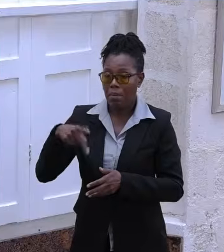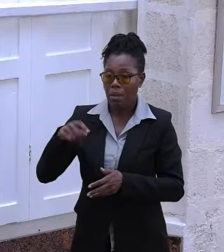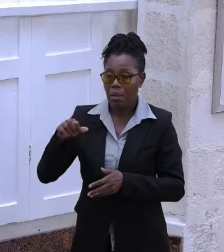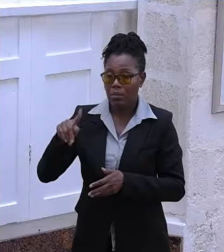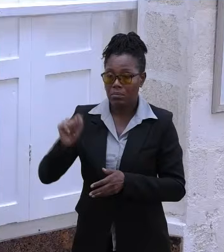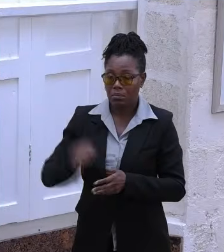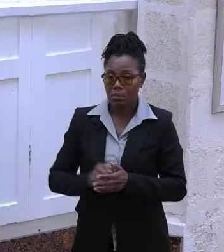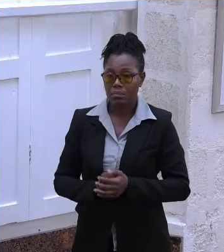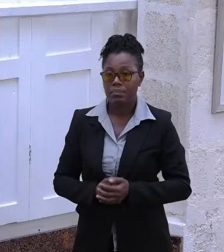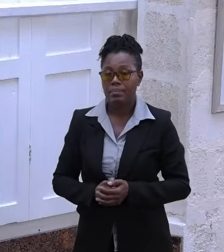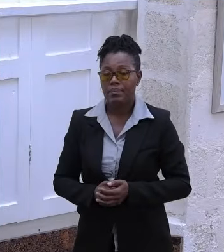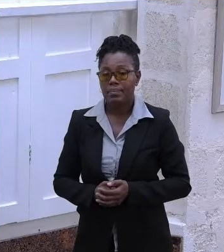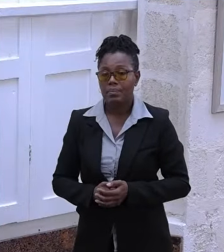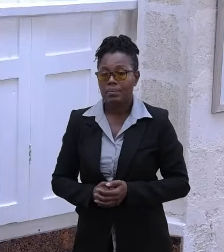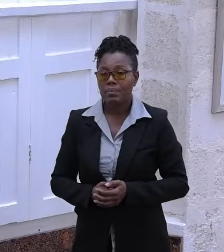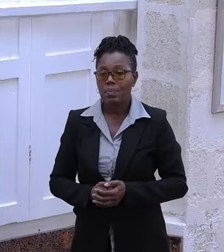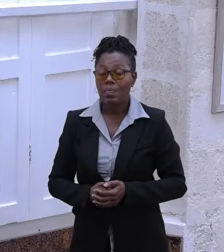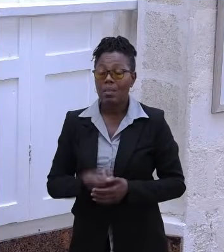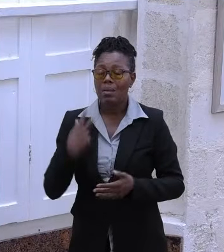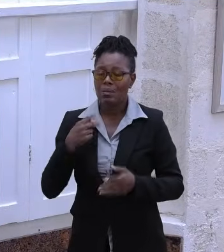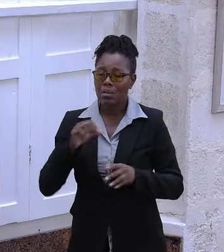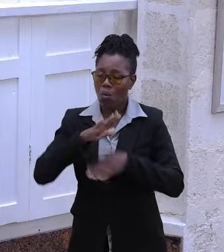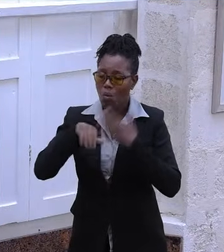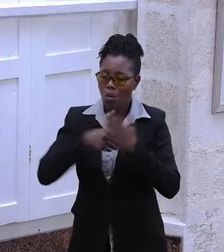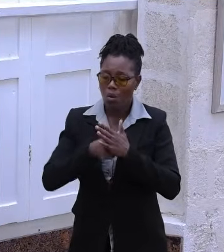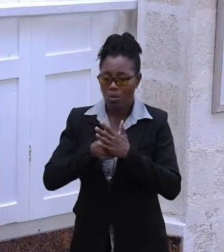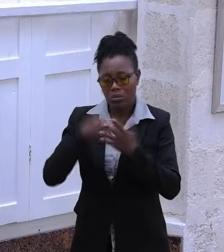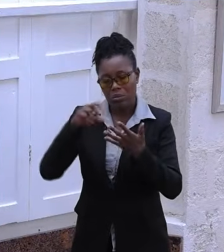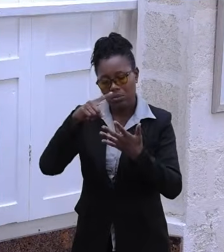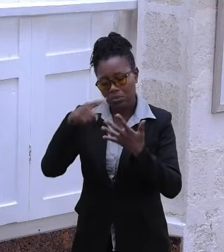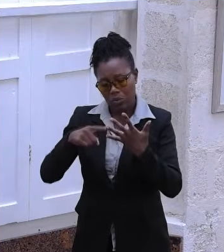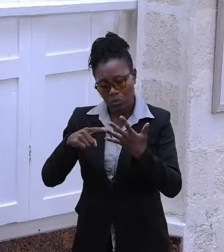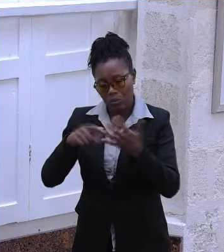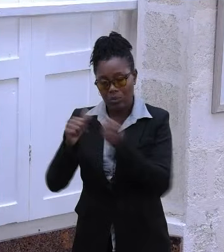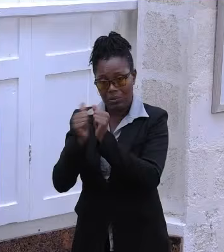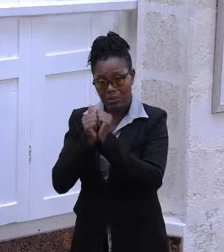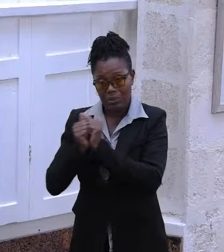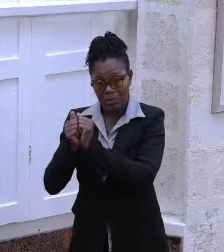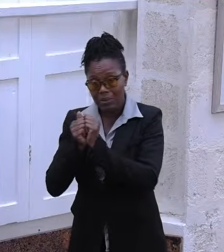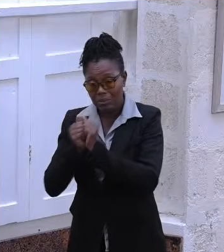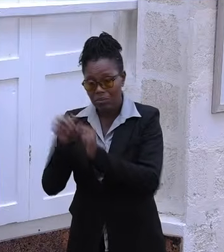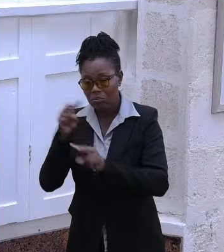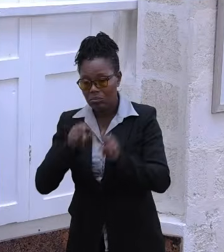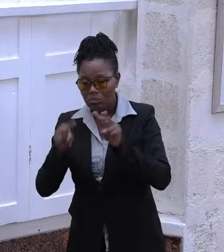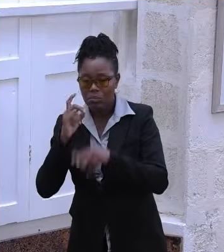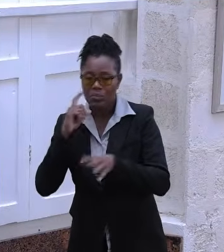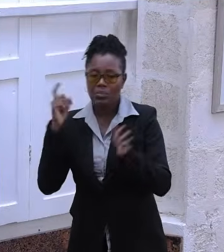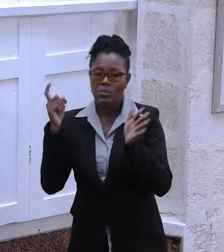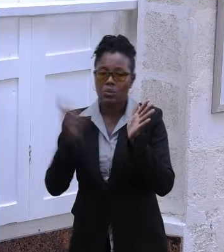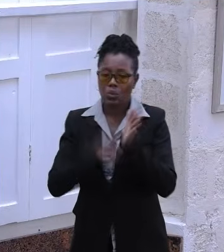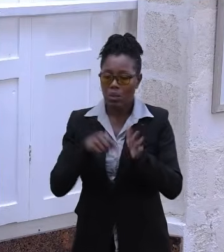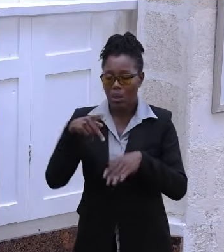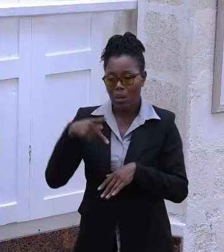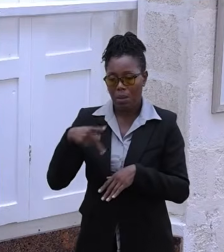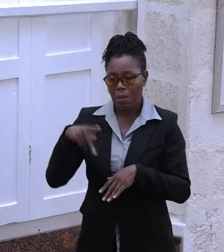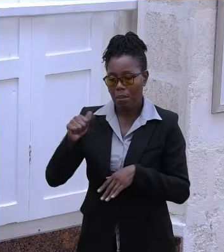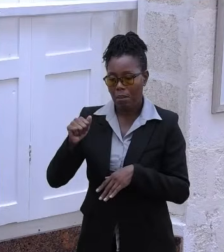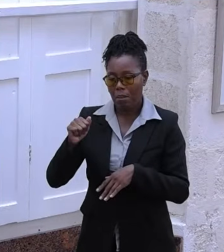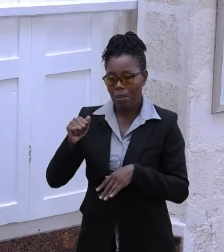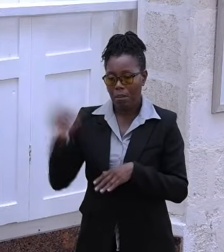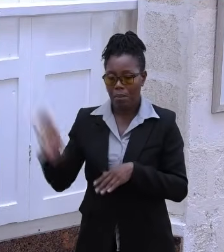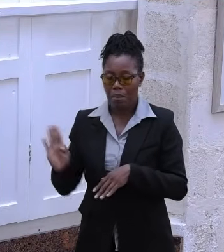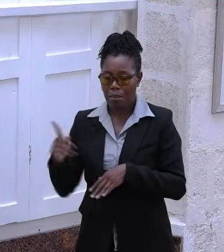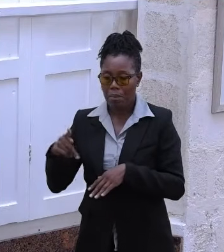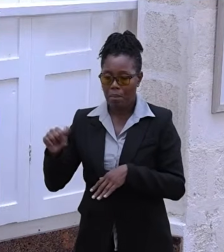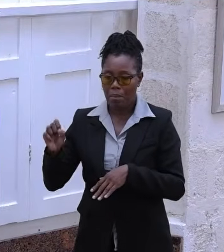there. So we have to look at all of these matters together and recognize our Barbados passport is a very strong passport.